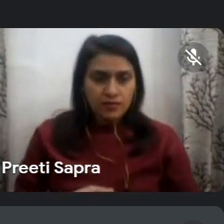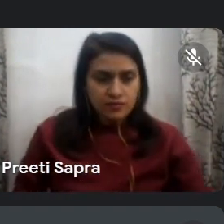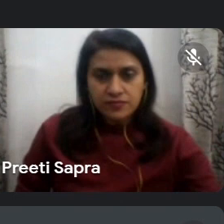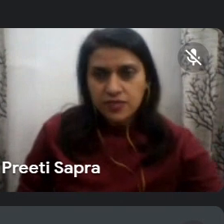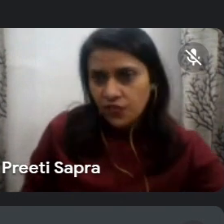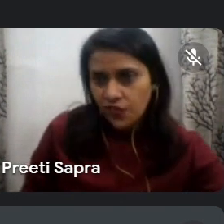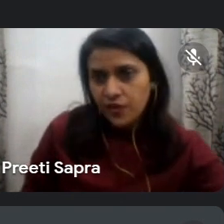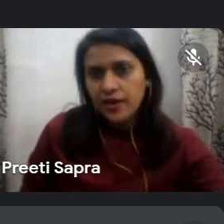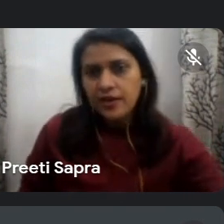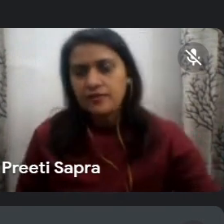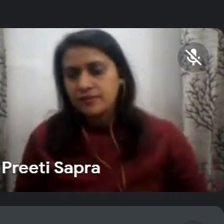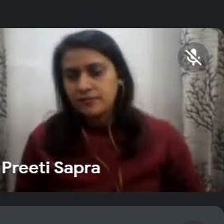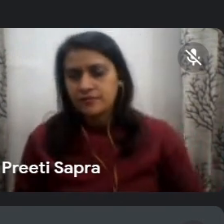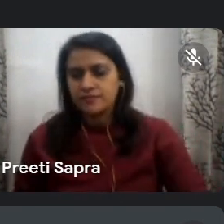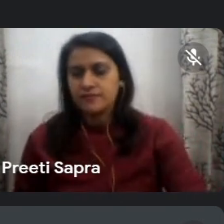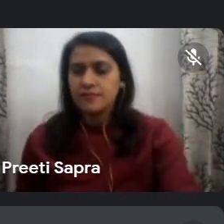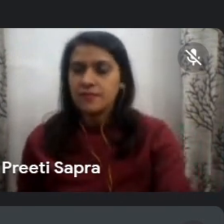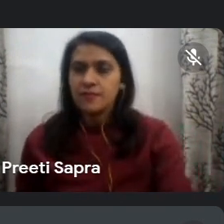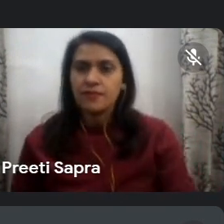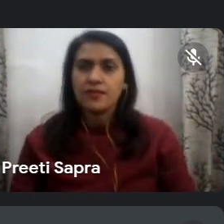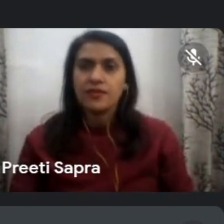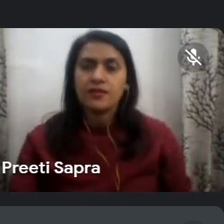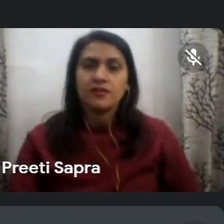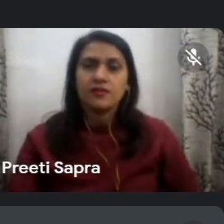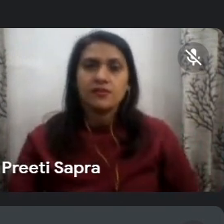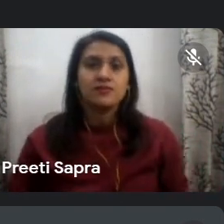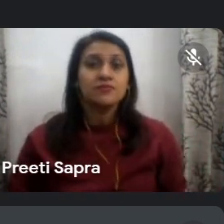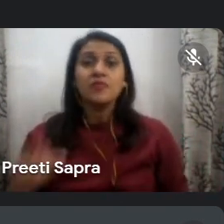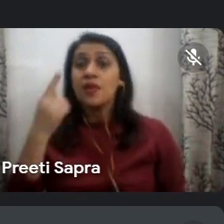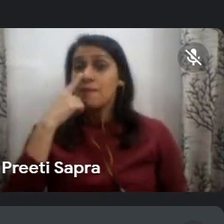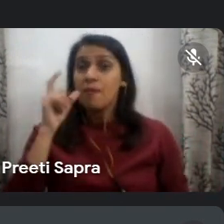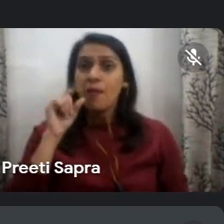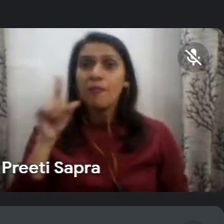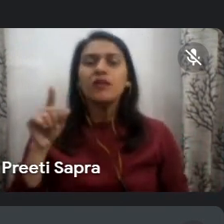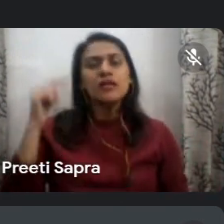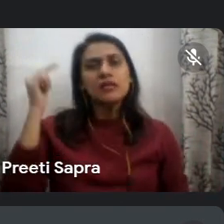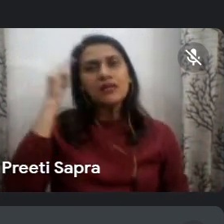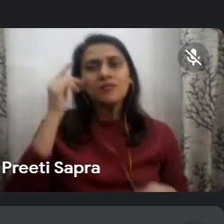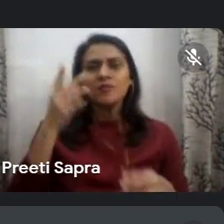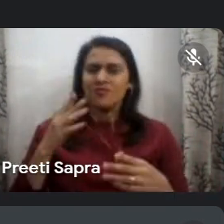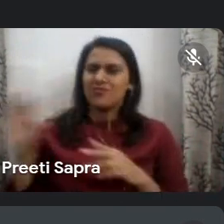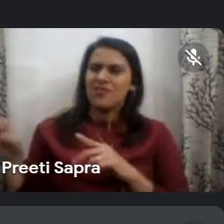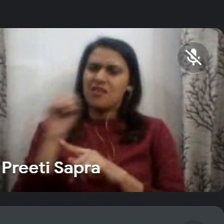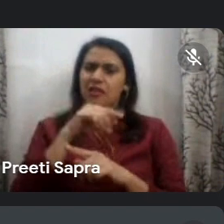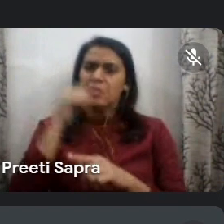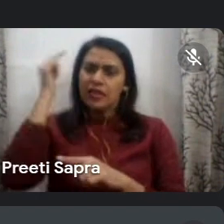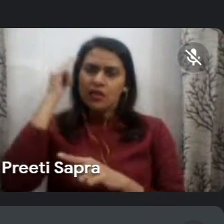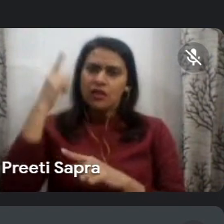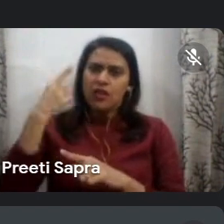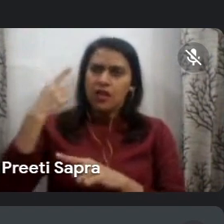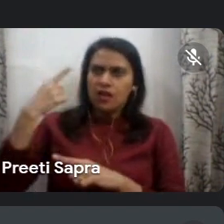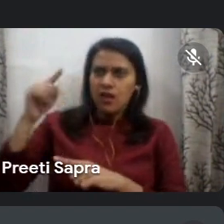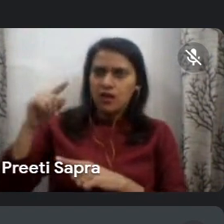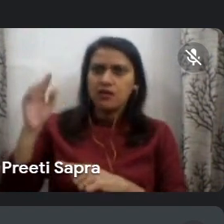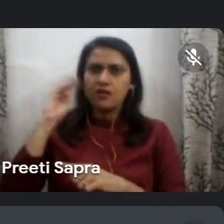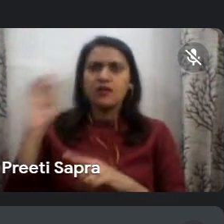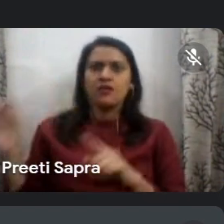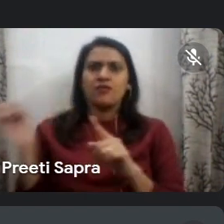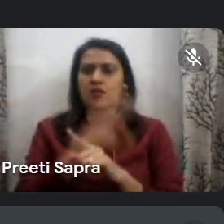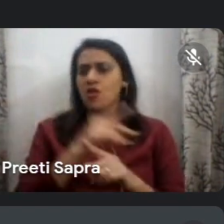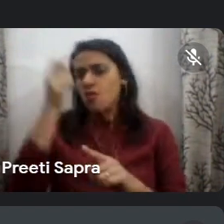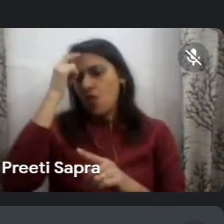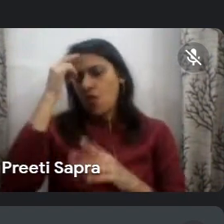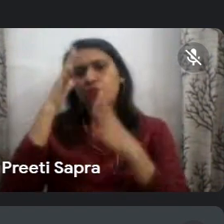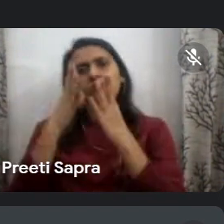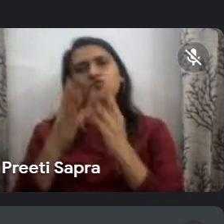you might have parents and they don't do it deliberately, but they think that, okay, the problem is solved